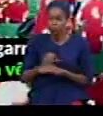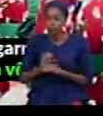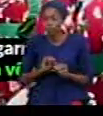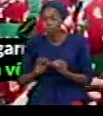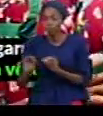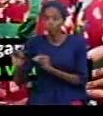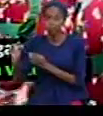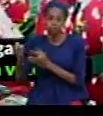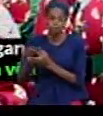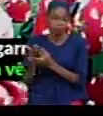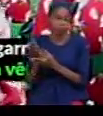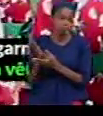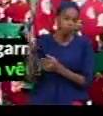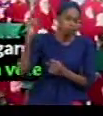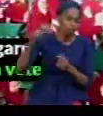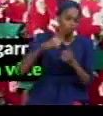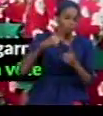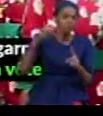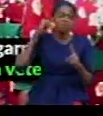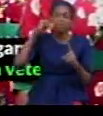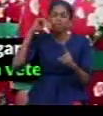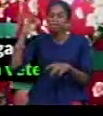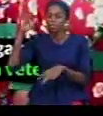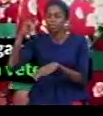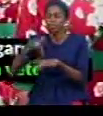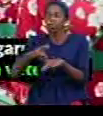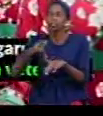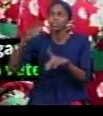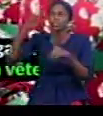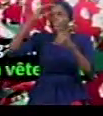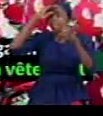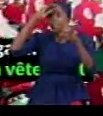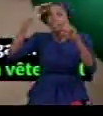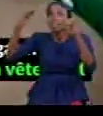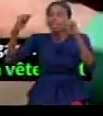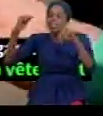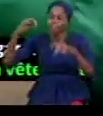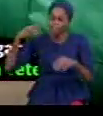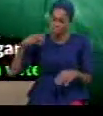through until she touched his